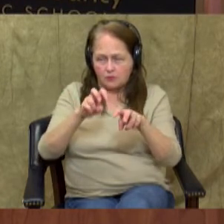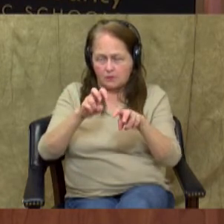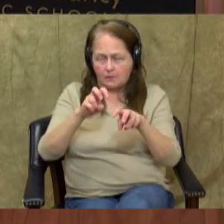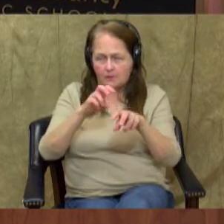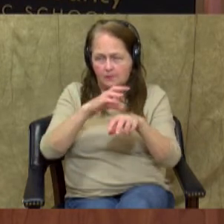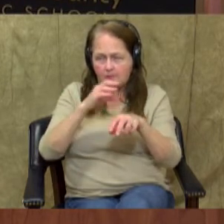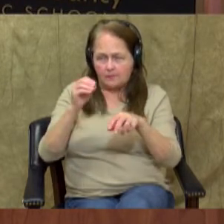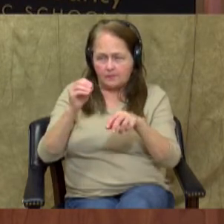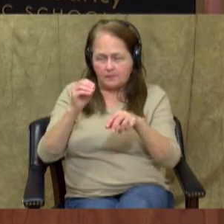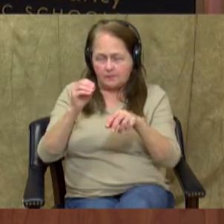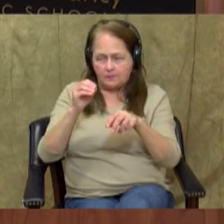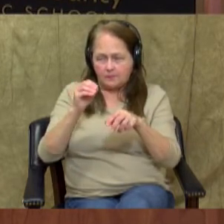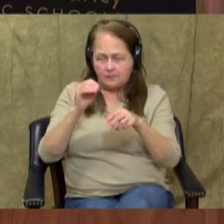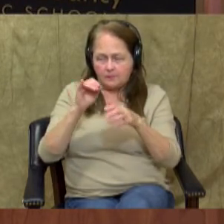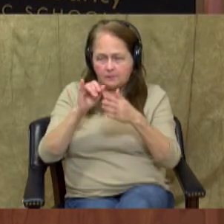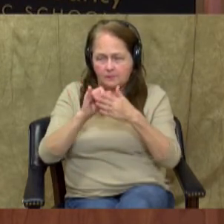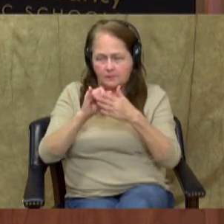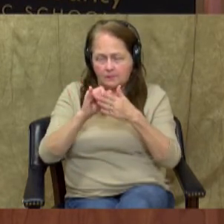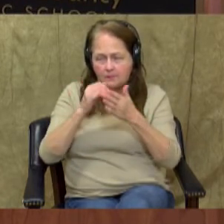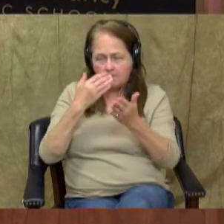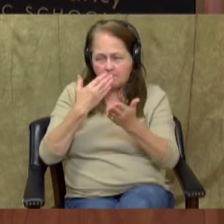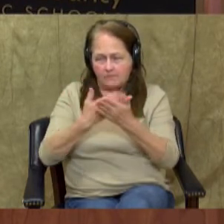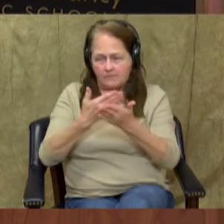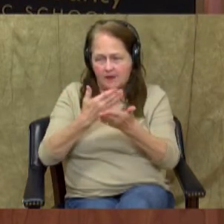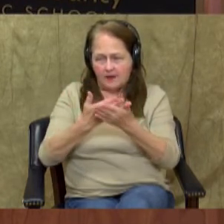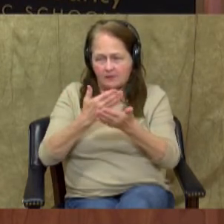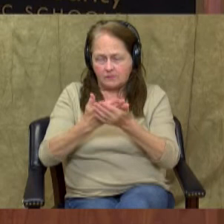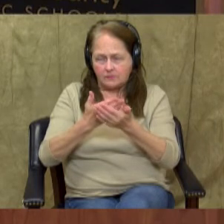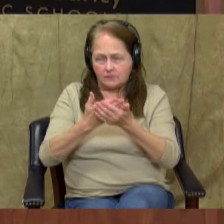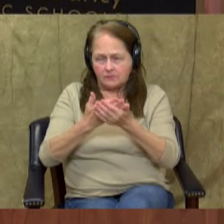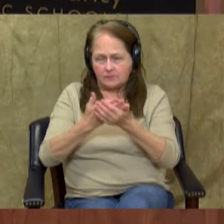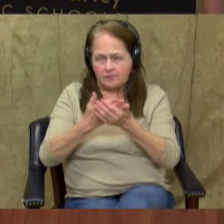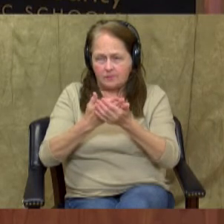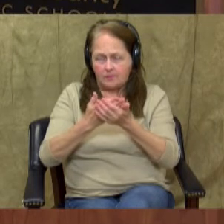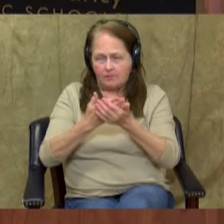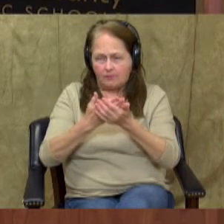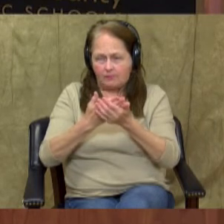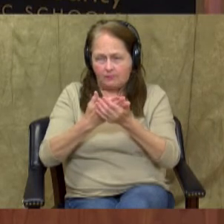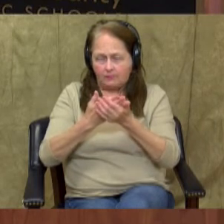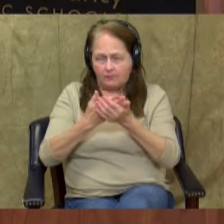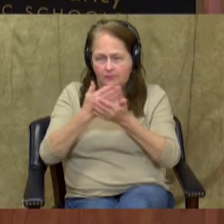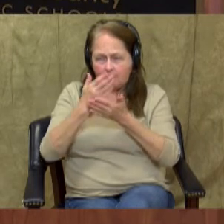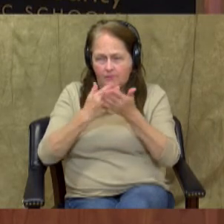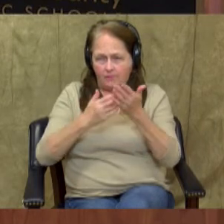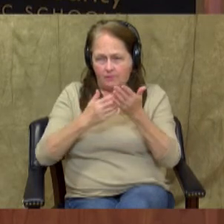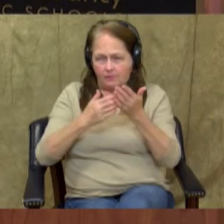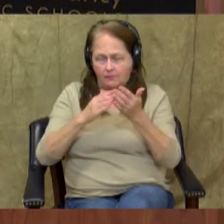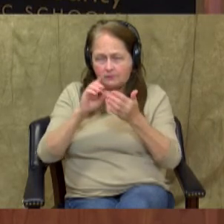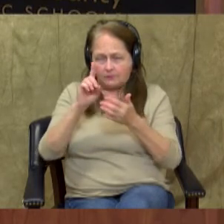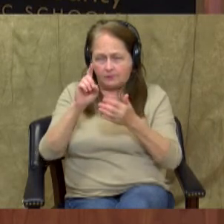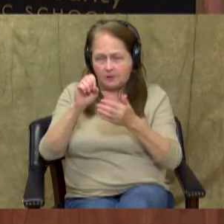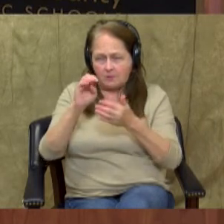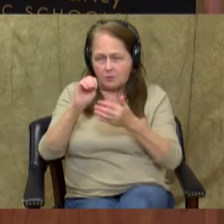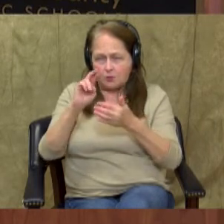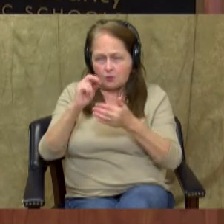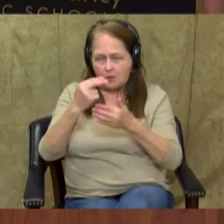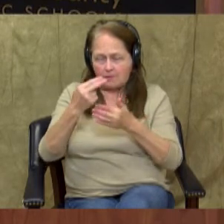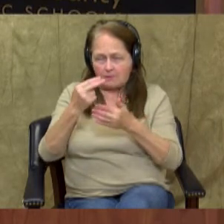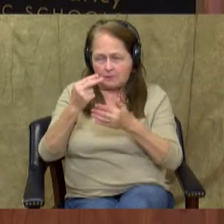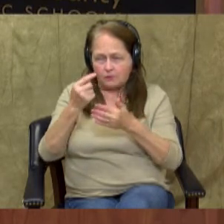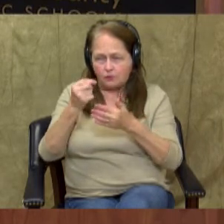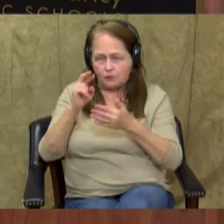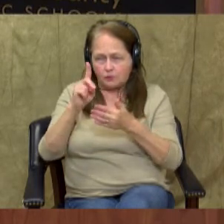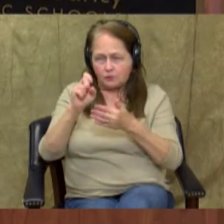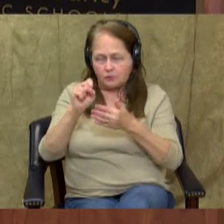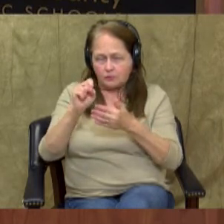international commerce and finance and things like that. Some of the demographic trends that we're seeing in the Middle